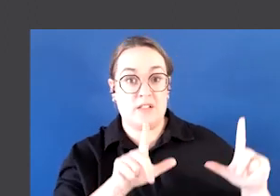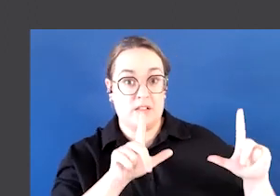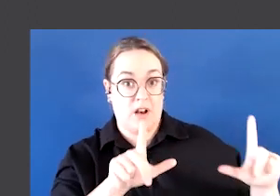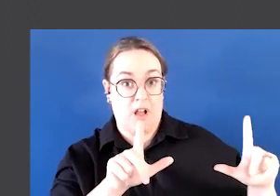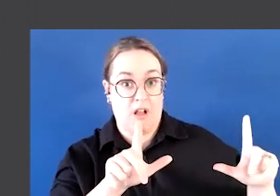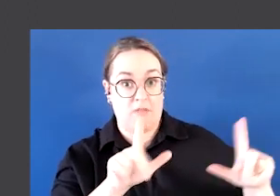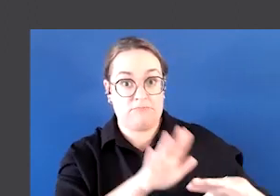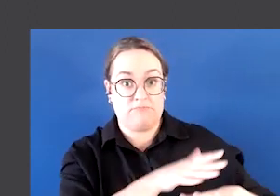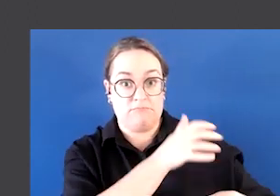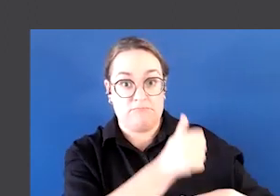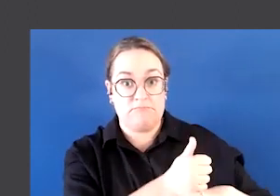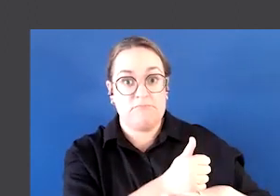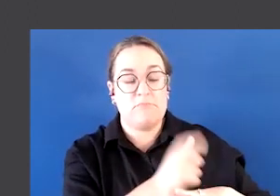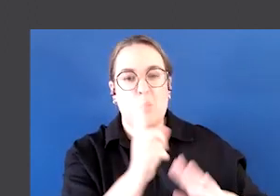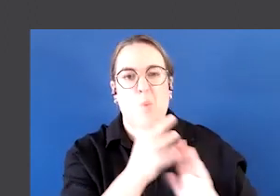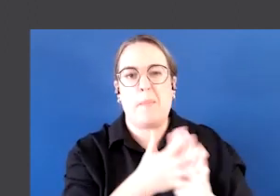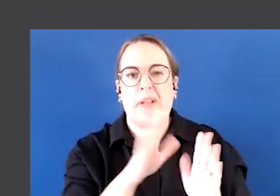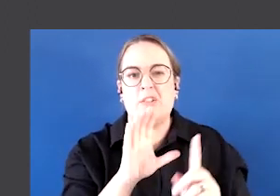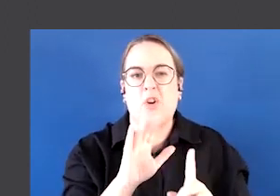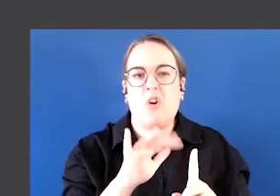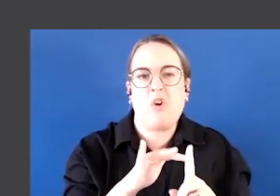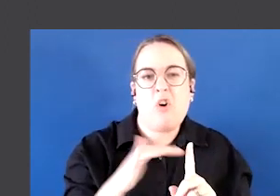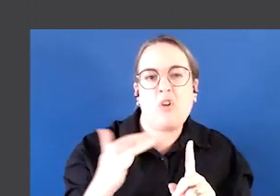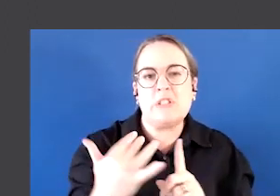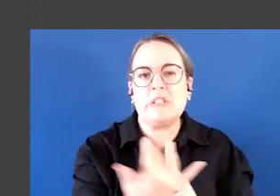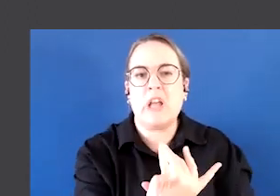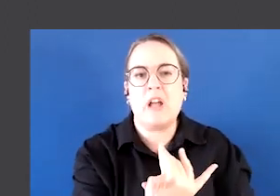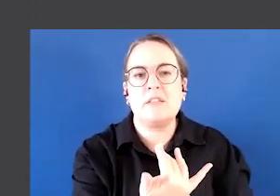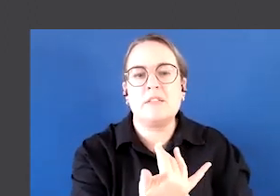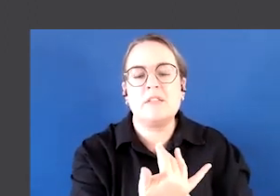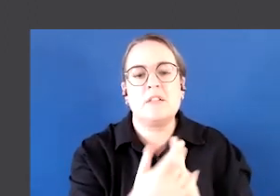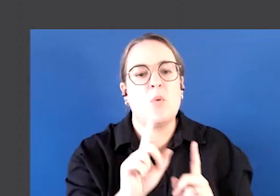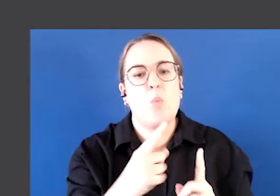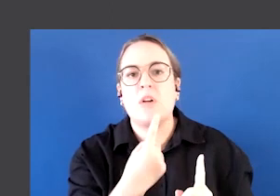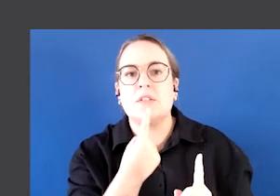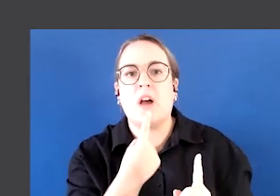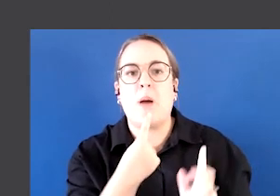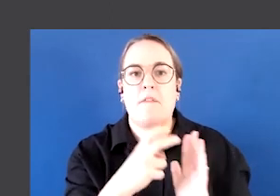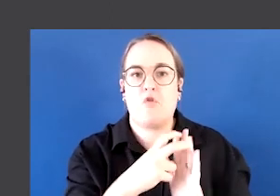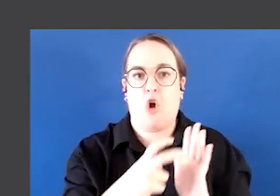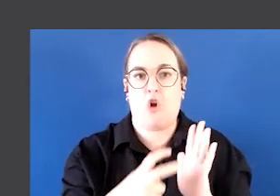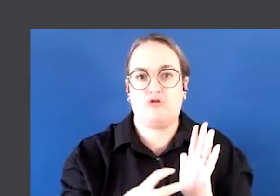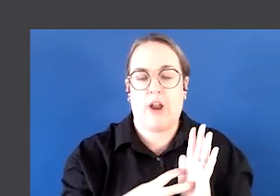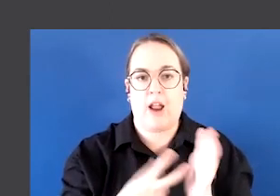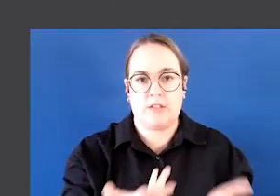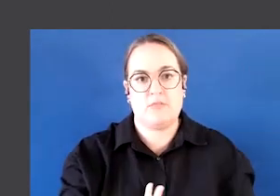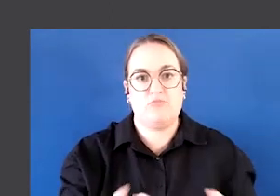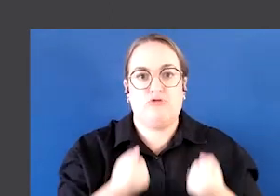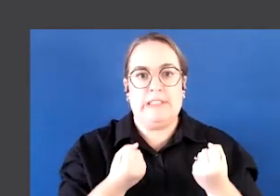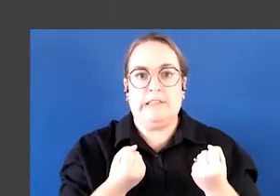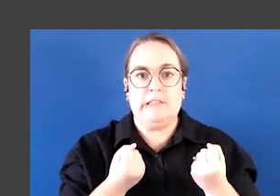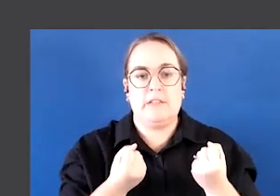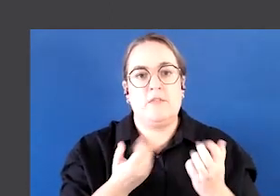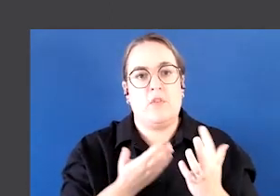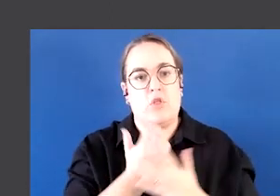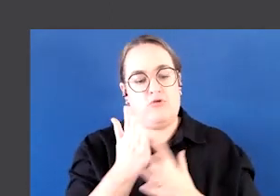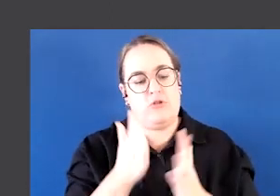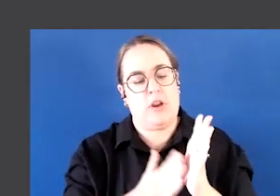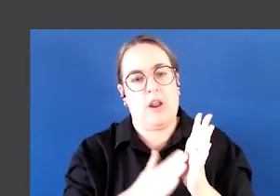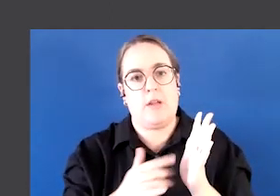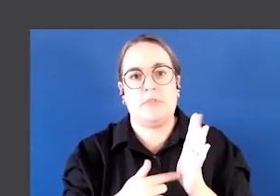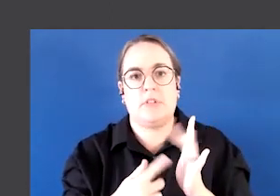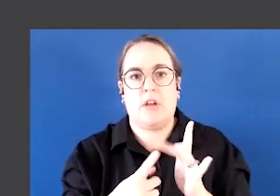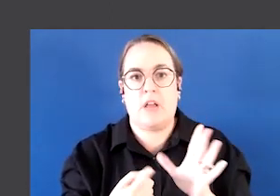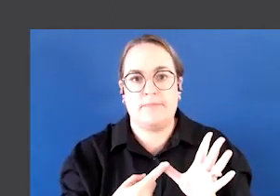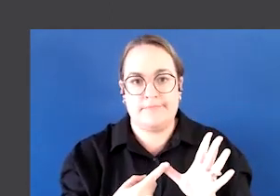So this slide is really just to set some context and to provide a brief rundown of the types of contracts that we